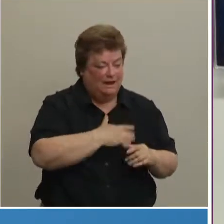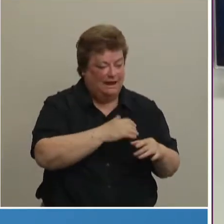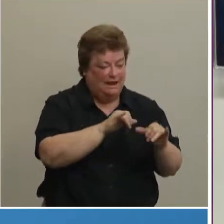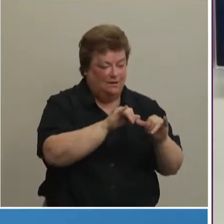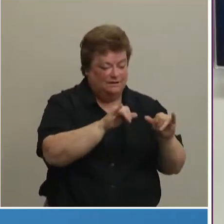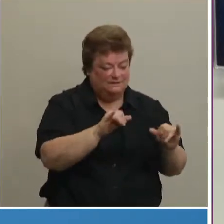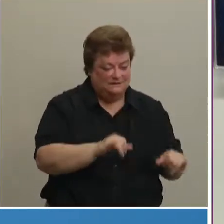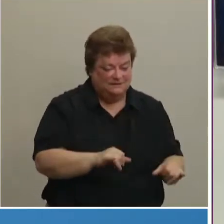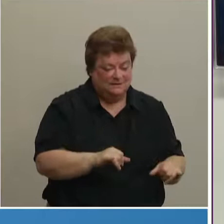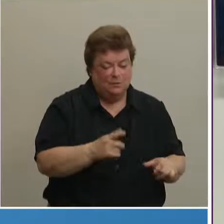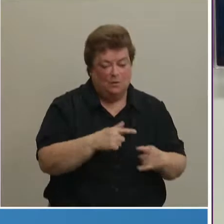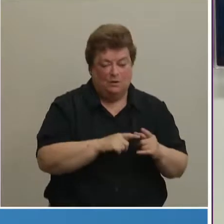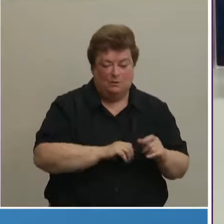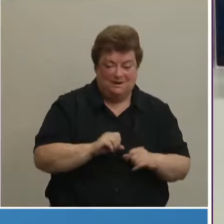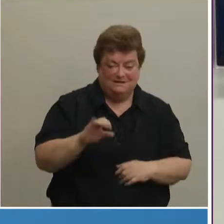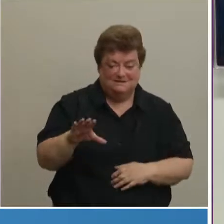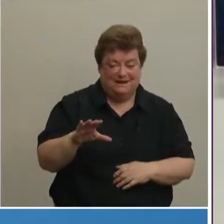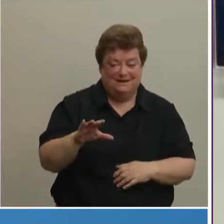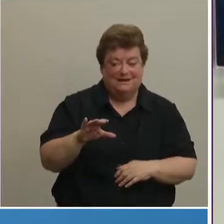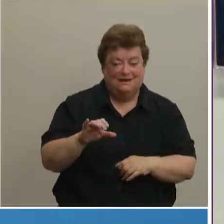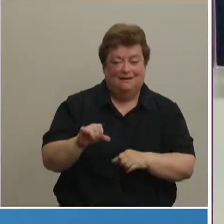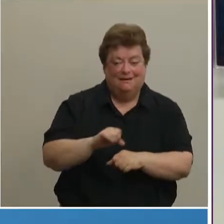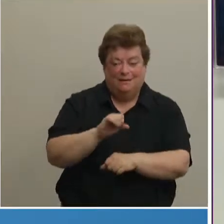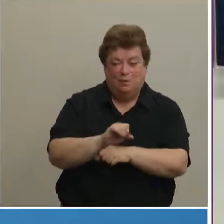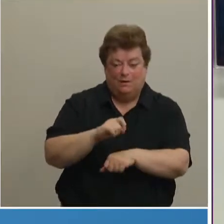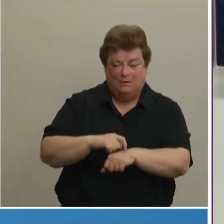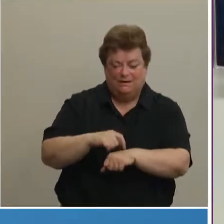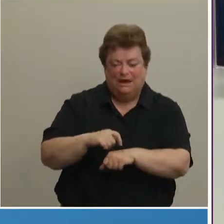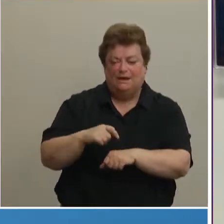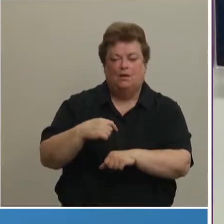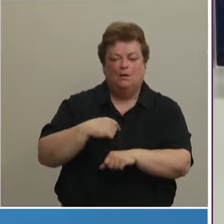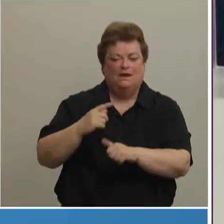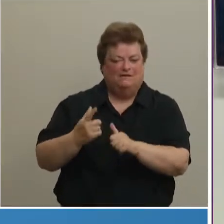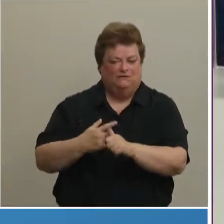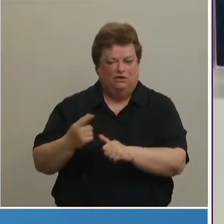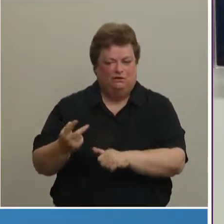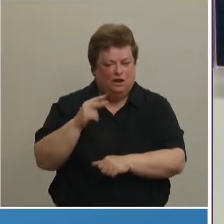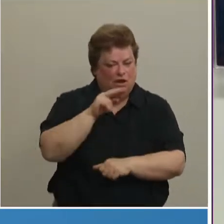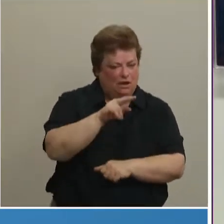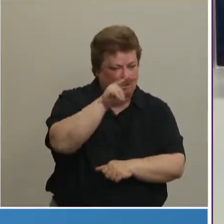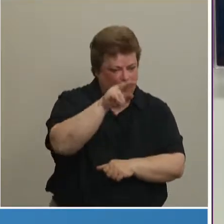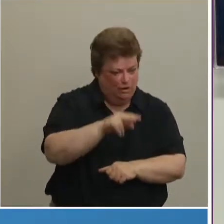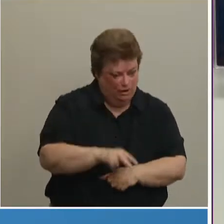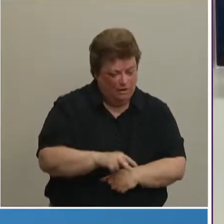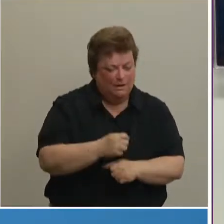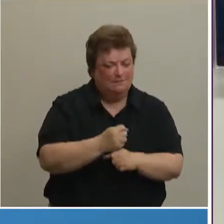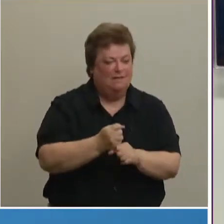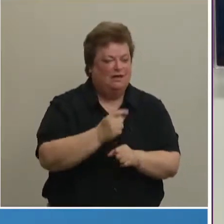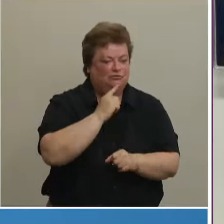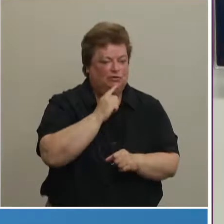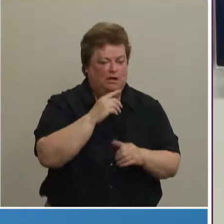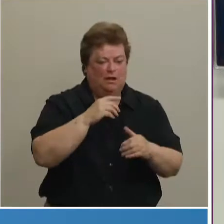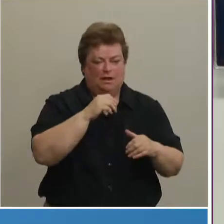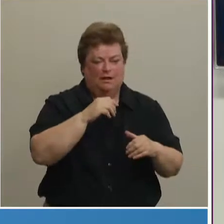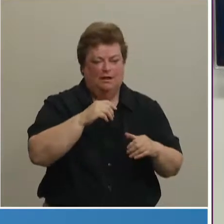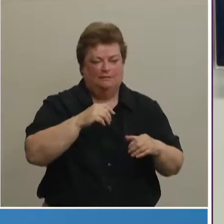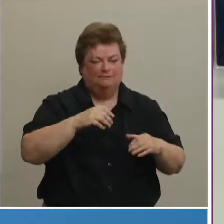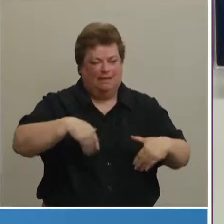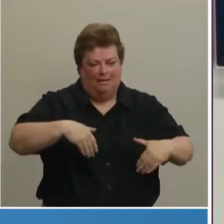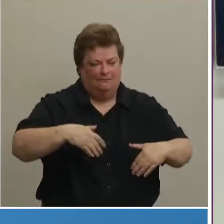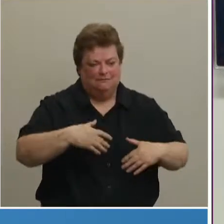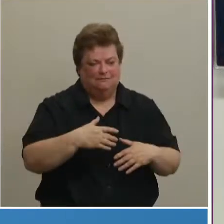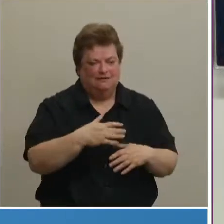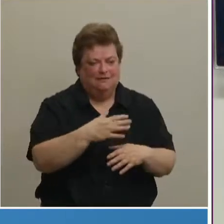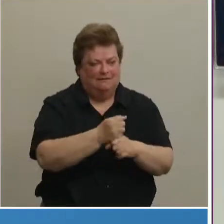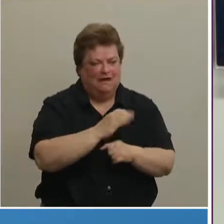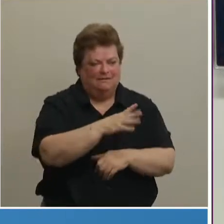sending out appointment times. Before we send those out, we've reviewed in the state immunization registry who's